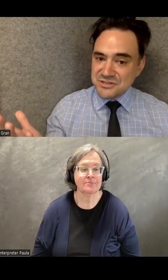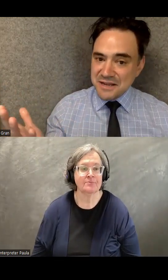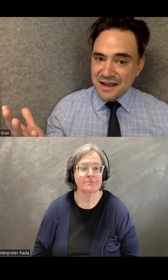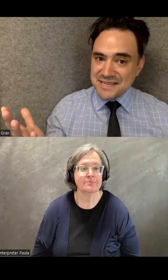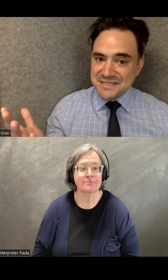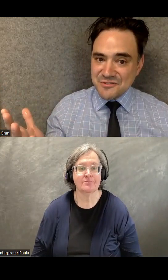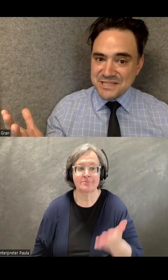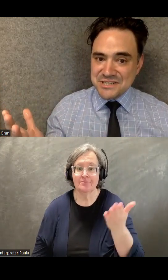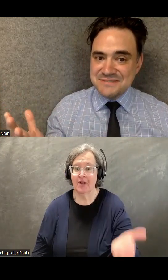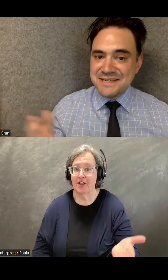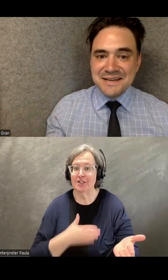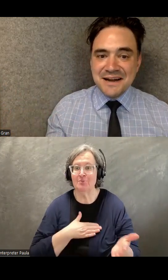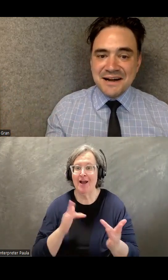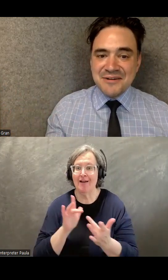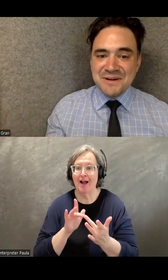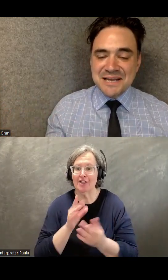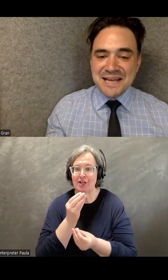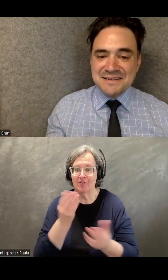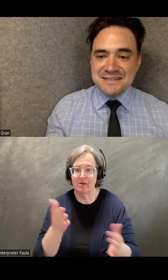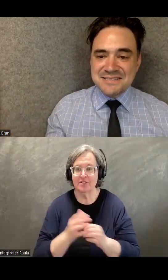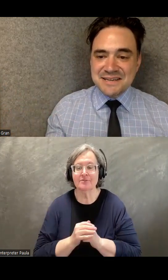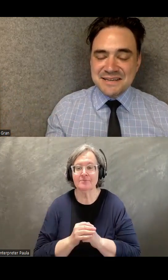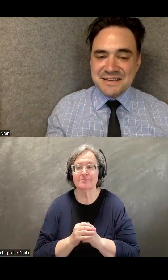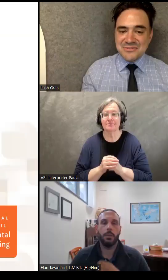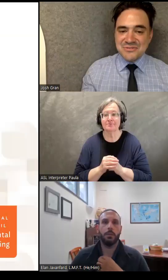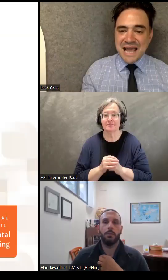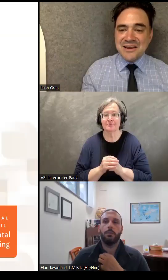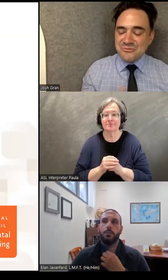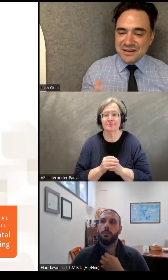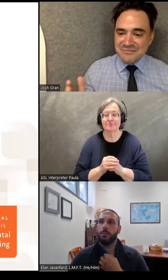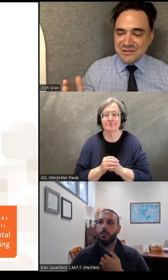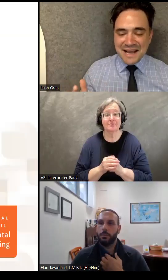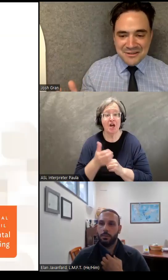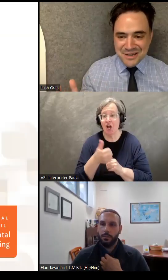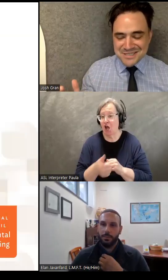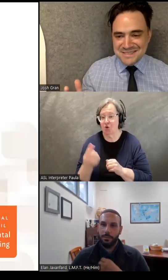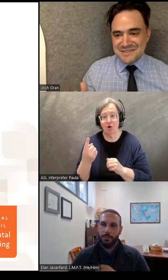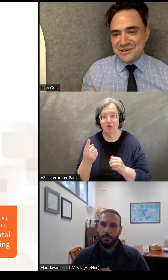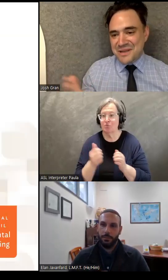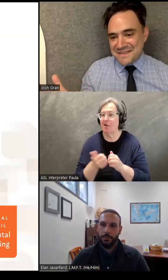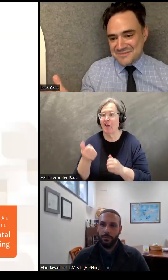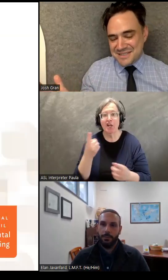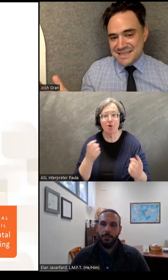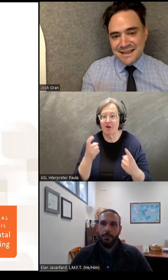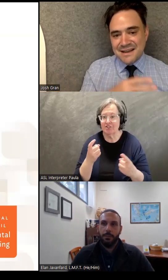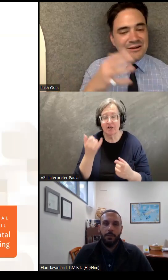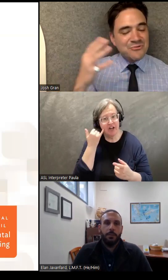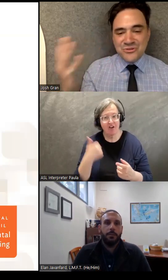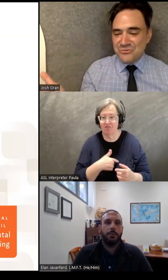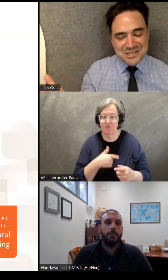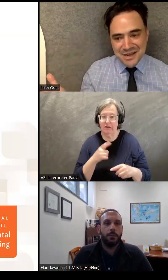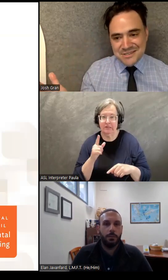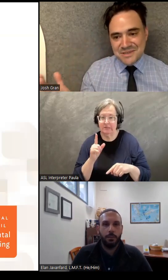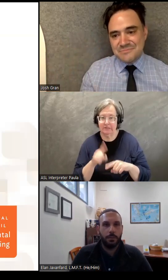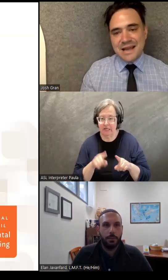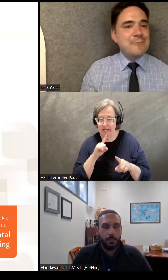So there's my contact information. Again, it's anyone with any questions, if we don't get them in a day, you